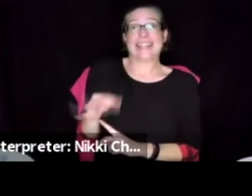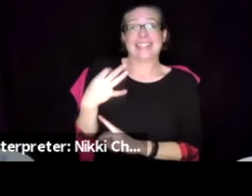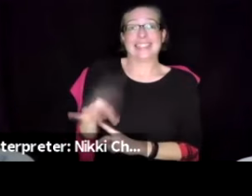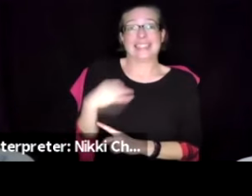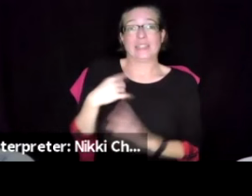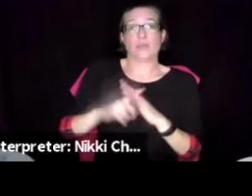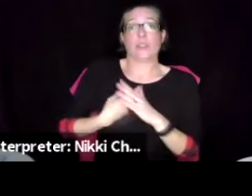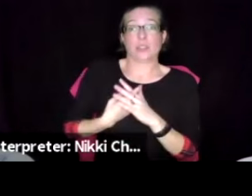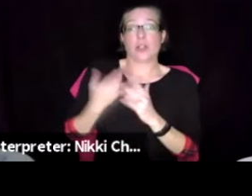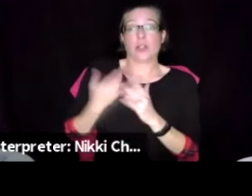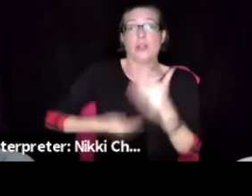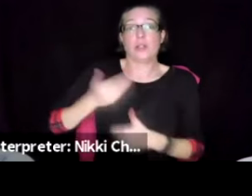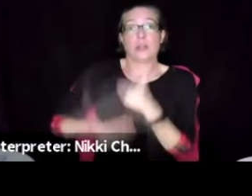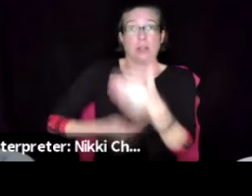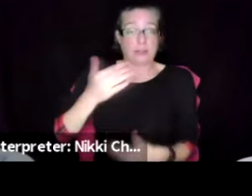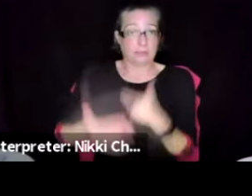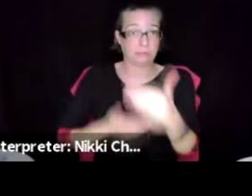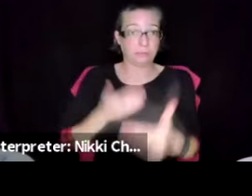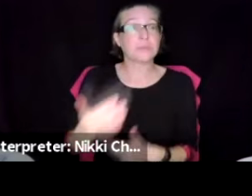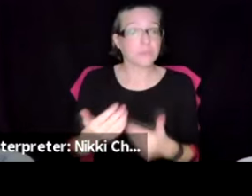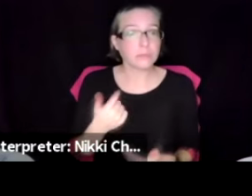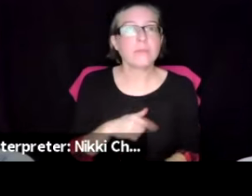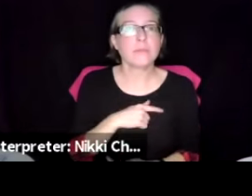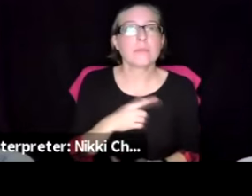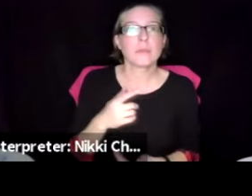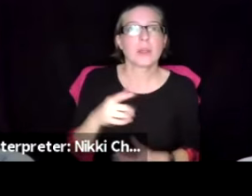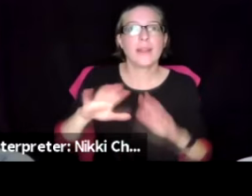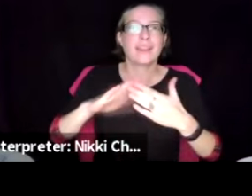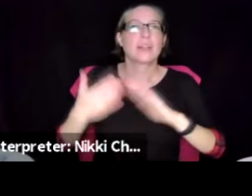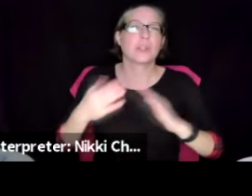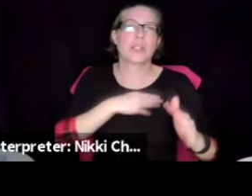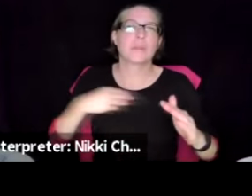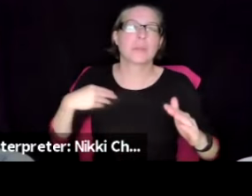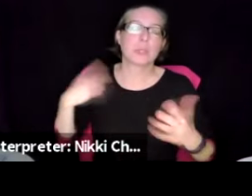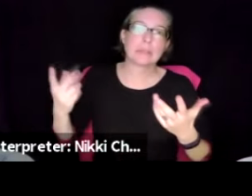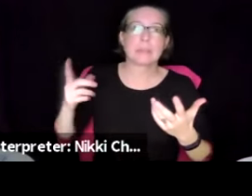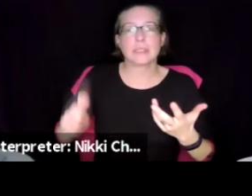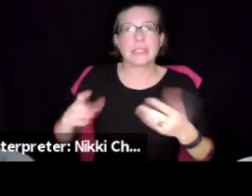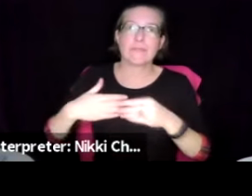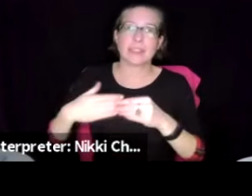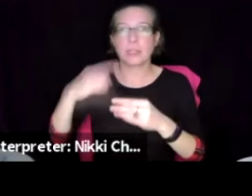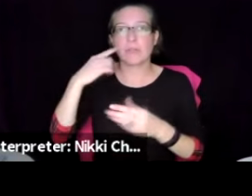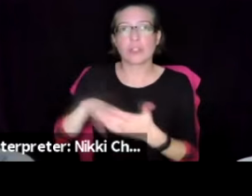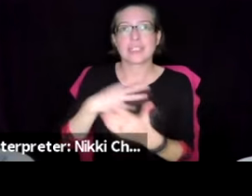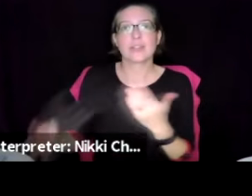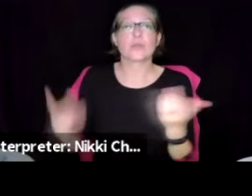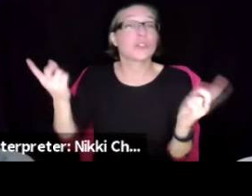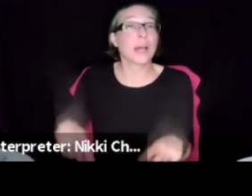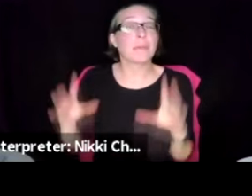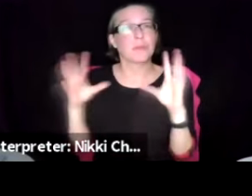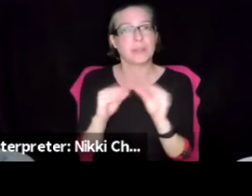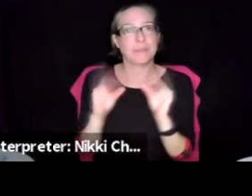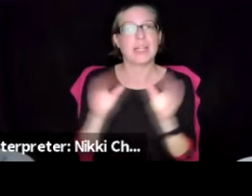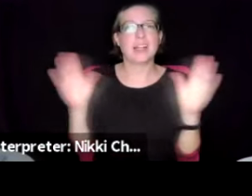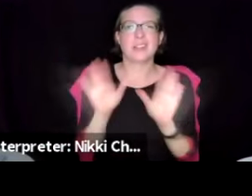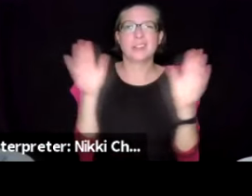that were chosen by our youth members to be most convenient for their schedules, which ended up being Sunday evenings. And we have joint